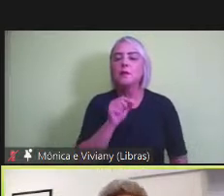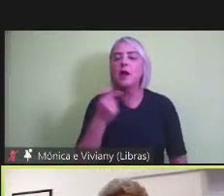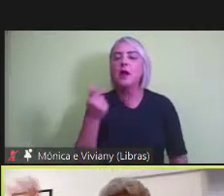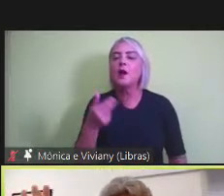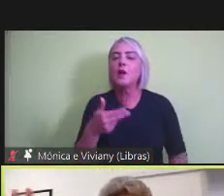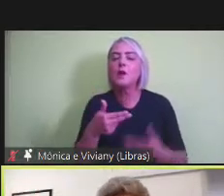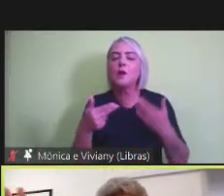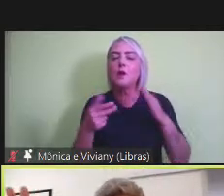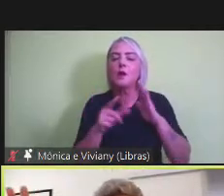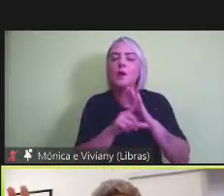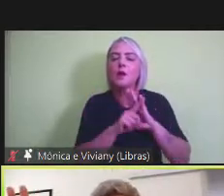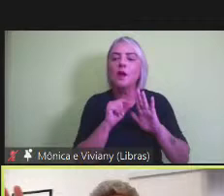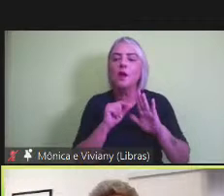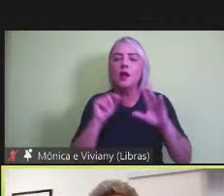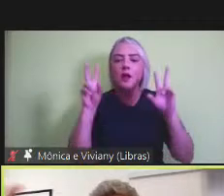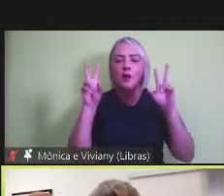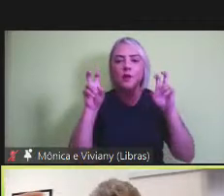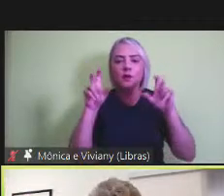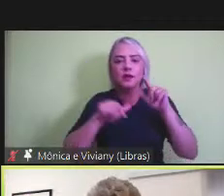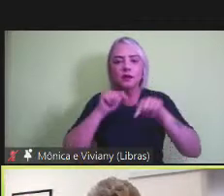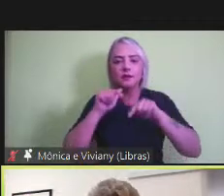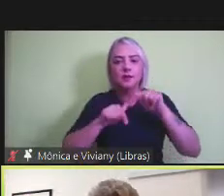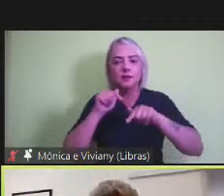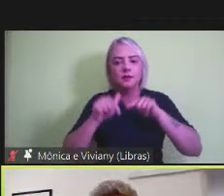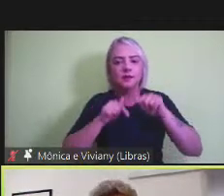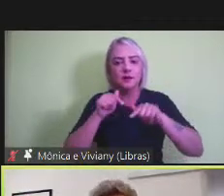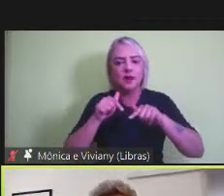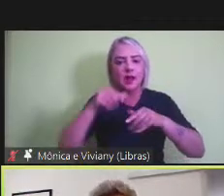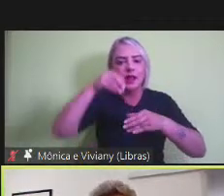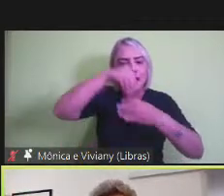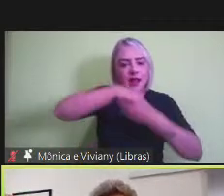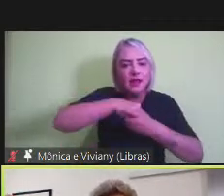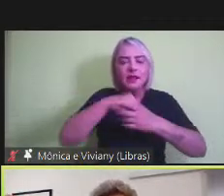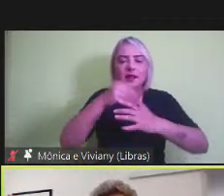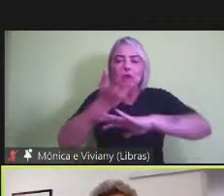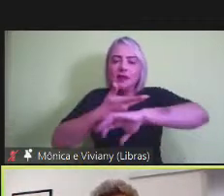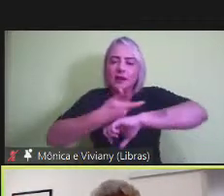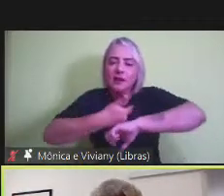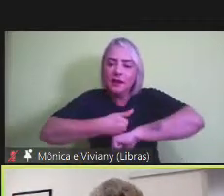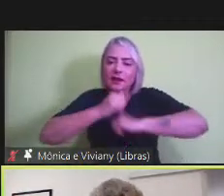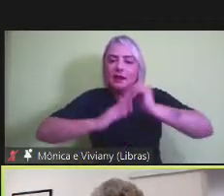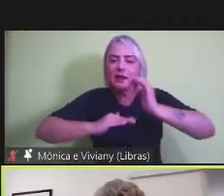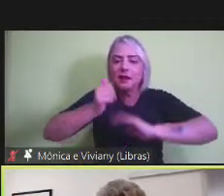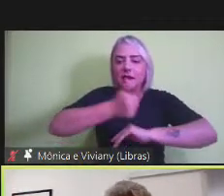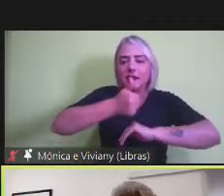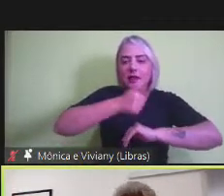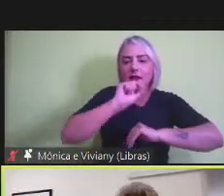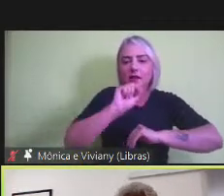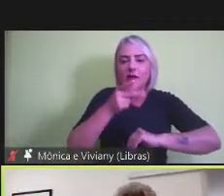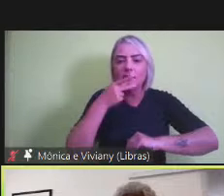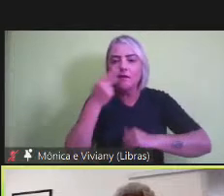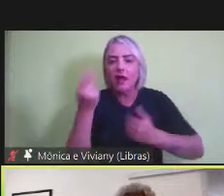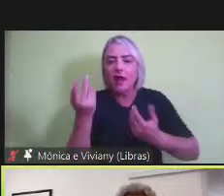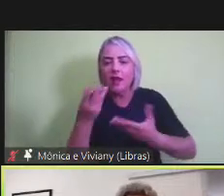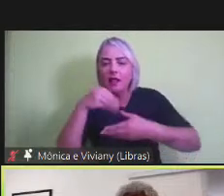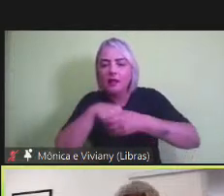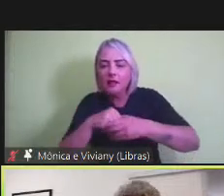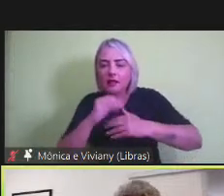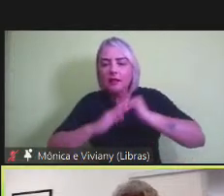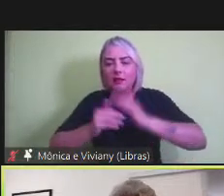One thing that I would like to highlight is that the theme of this working group, interprofessionality, and when we talk